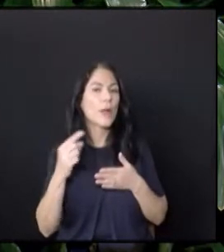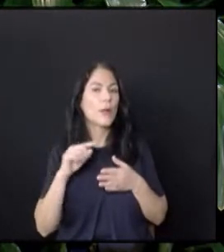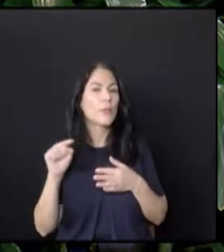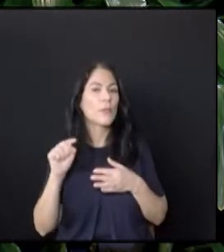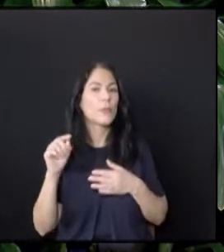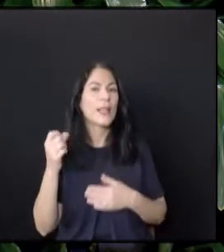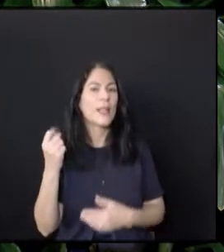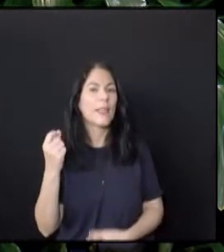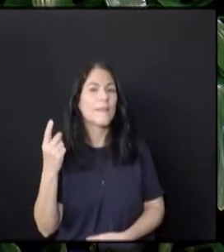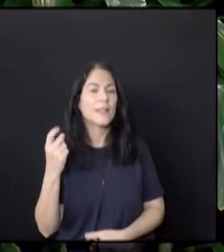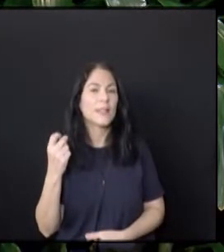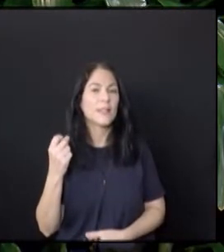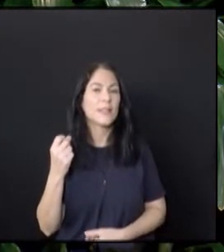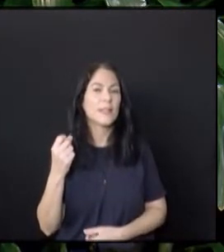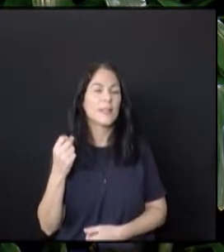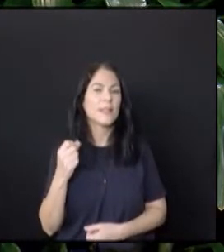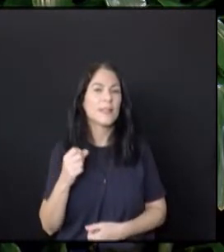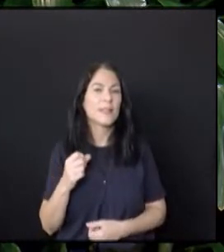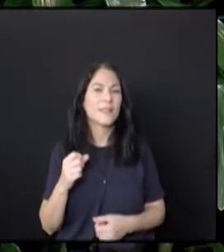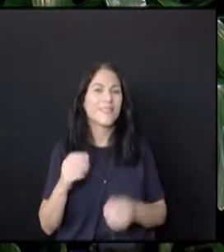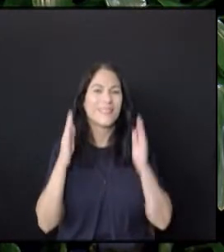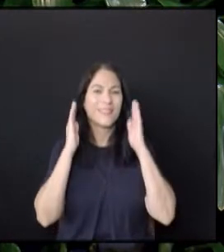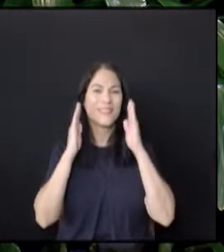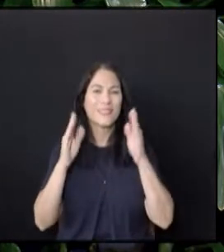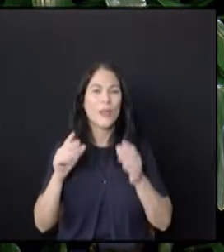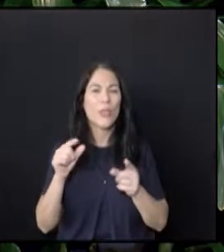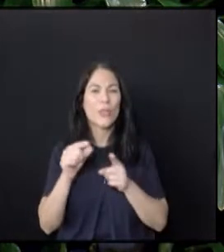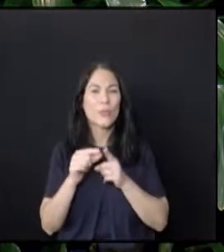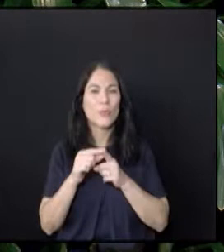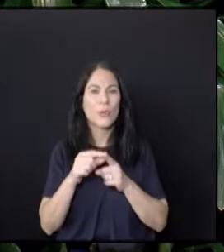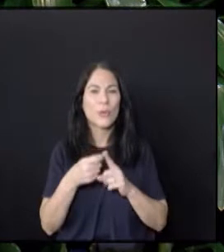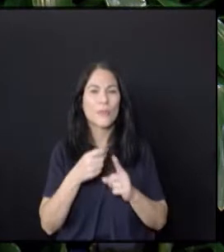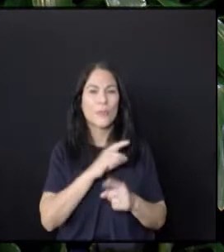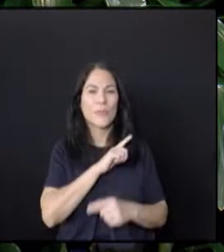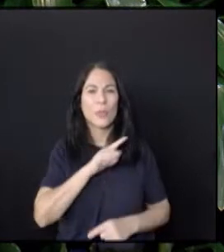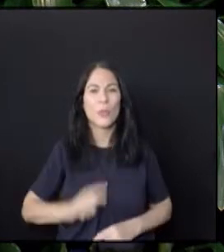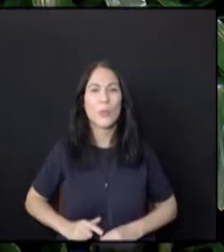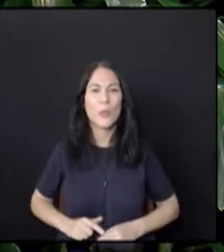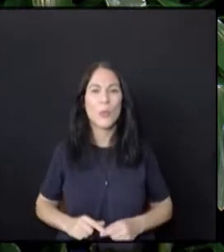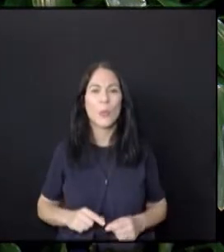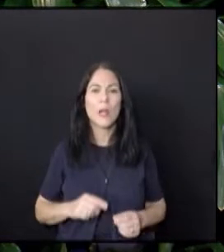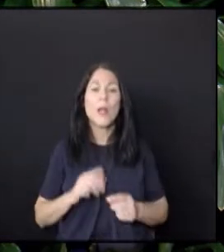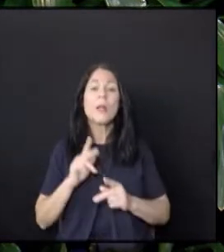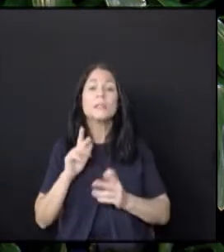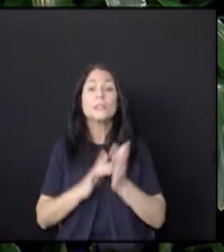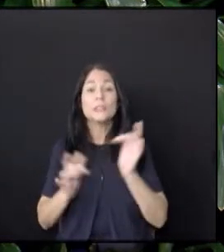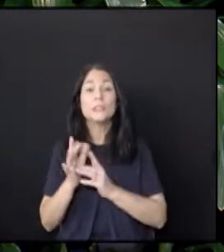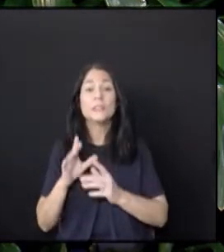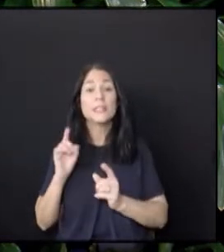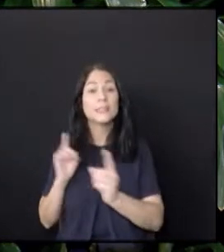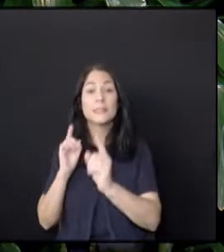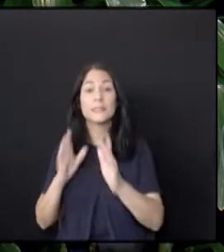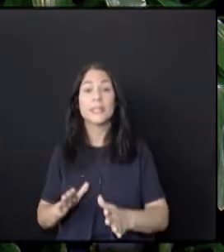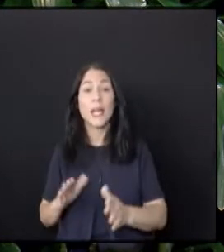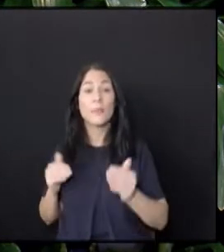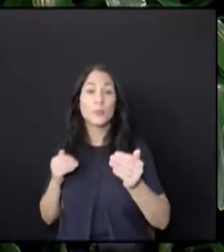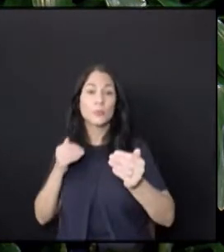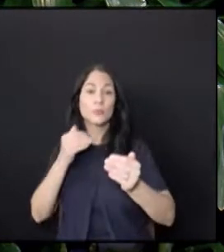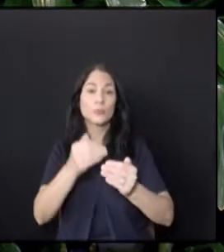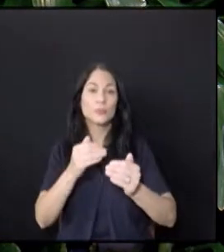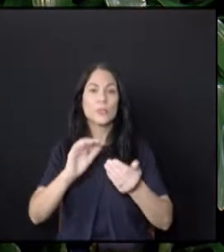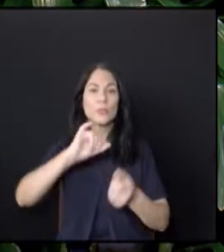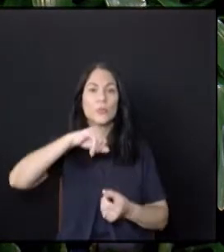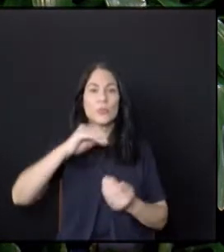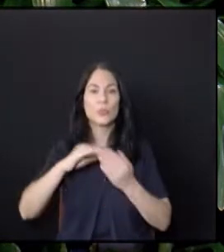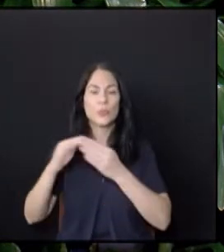verse 11. Hear the word of the Lord. Now when they drew near to Jerusalem and came to